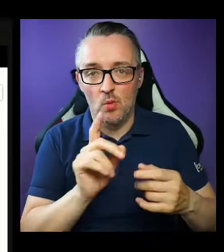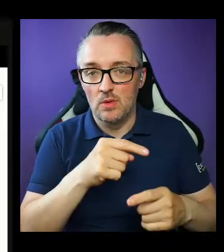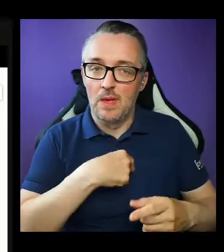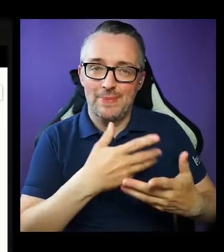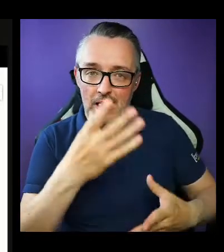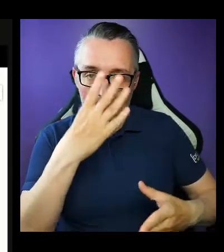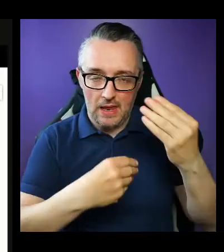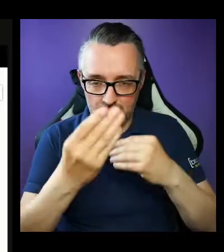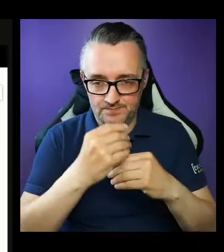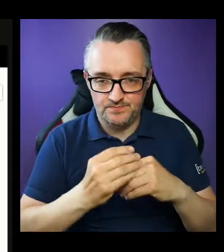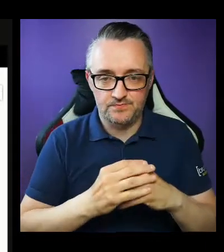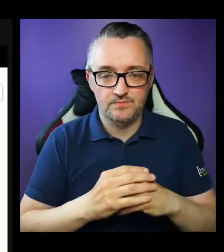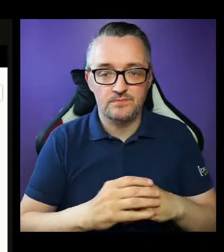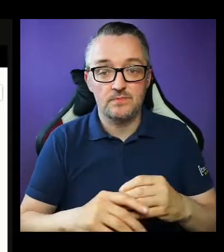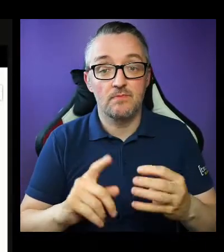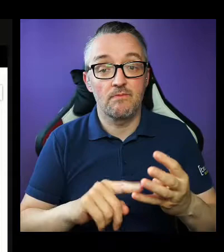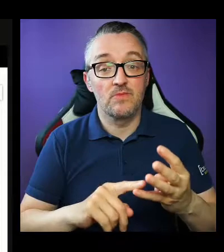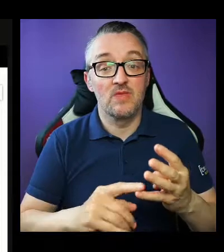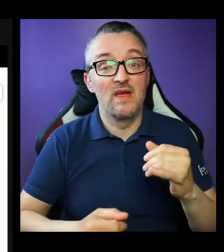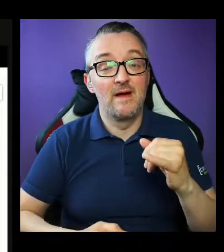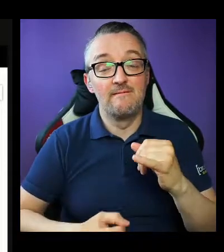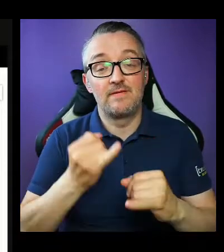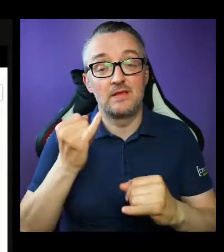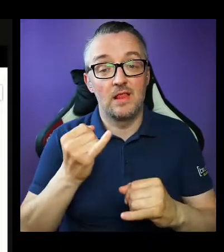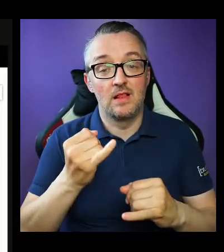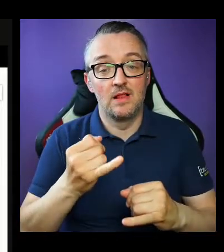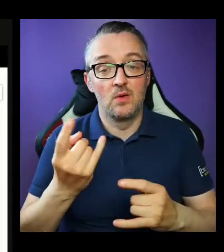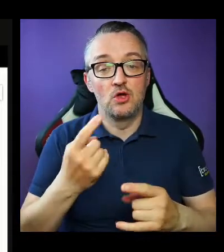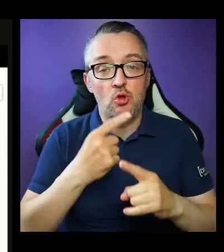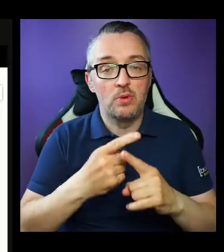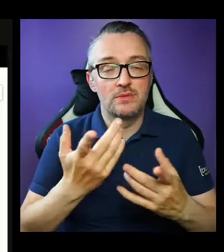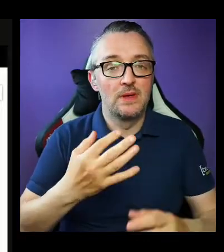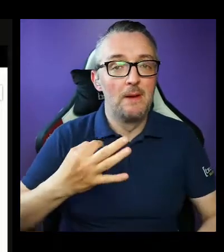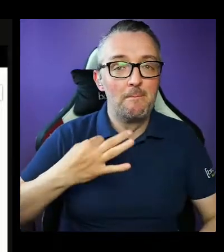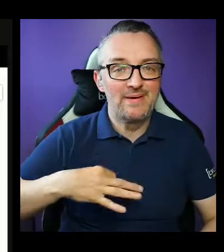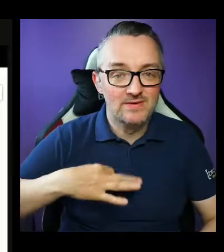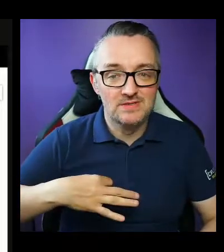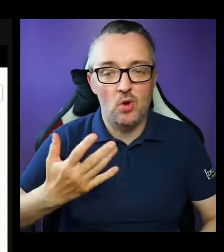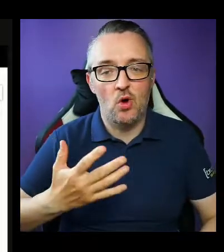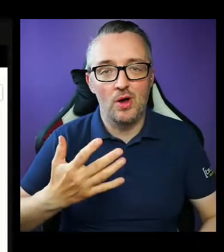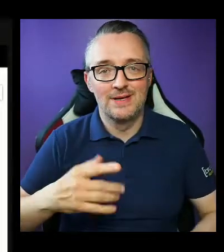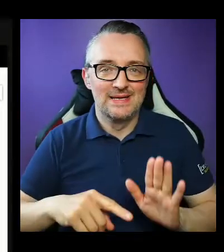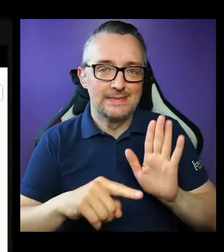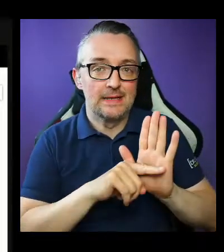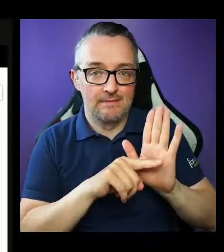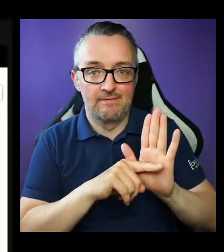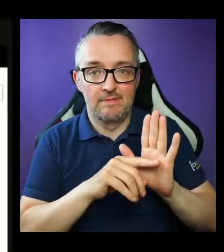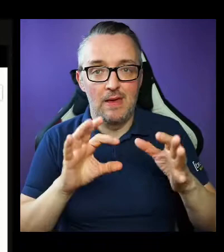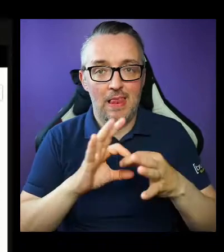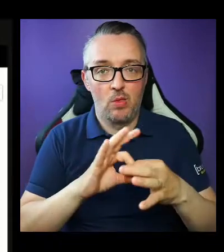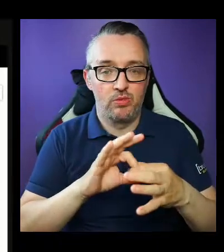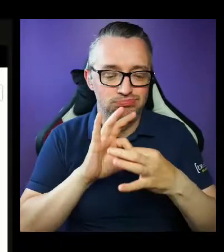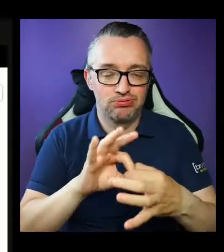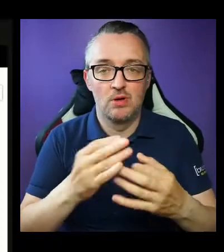it. And we'll finish up with talking about some benefits and downsides of working